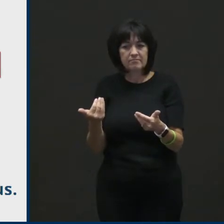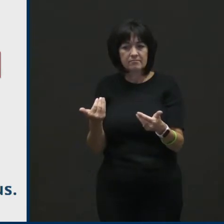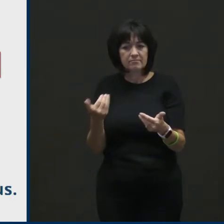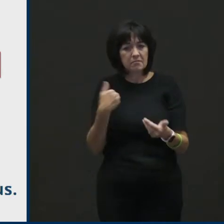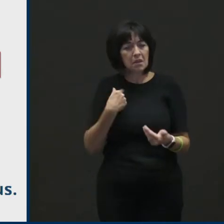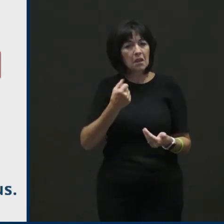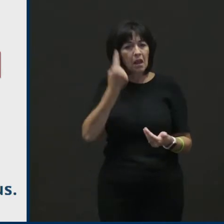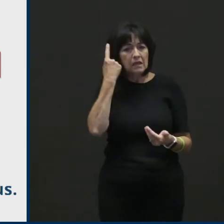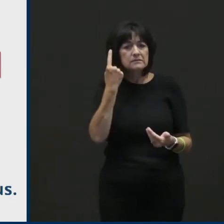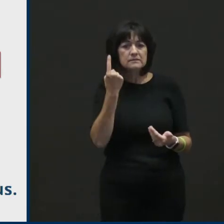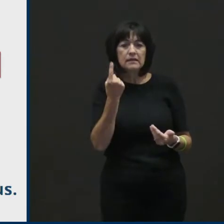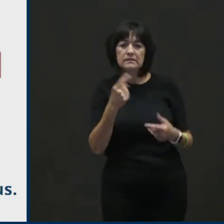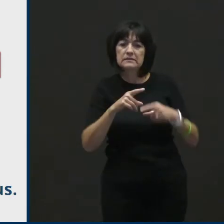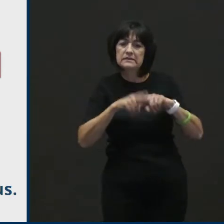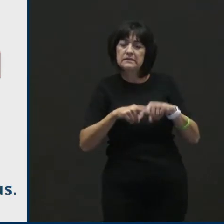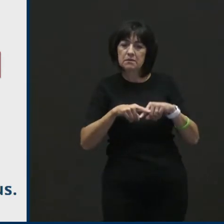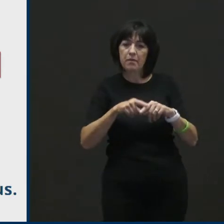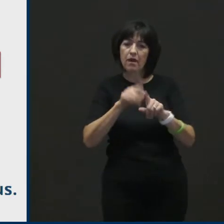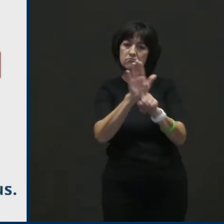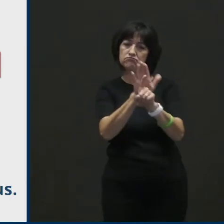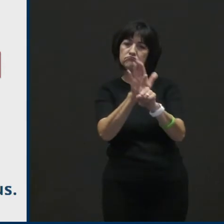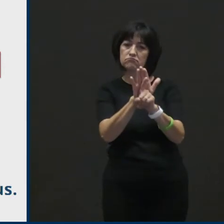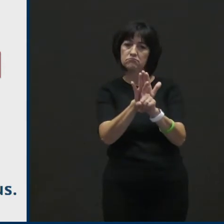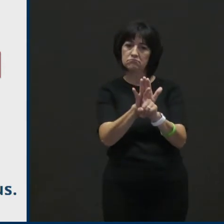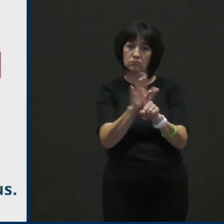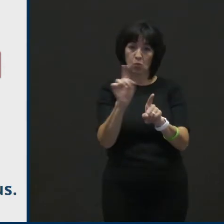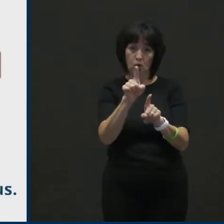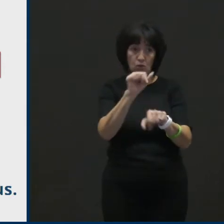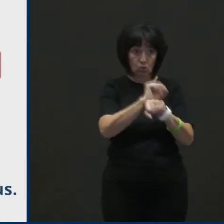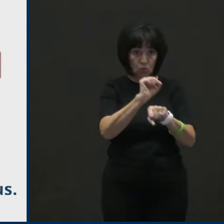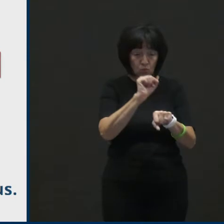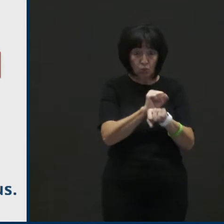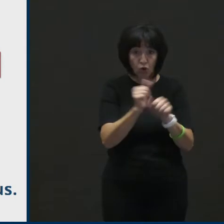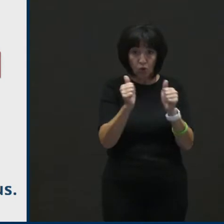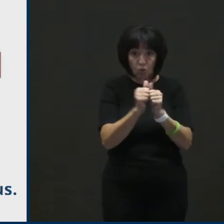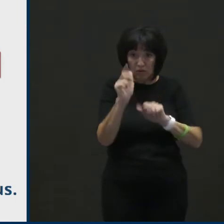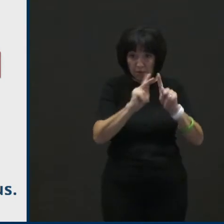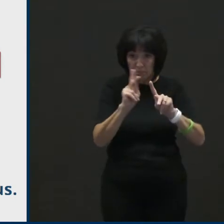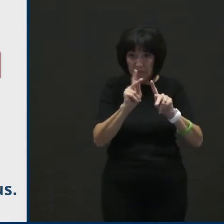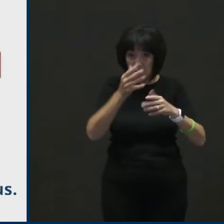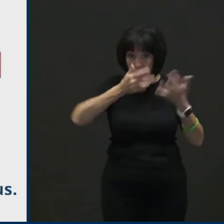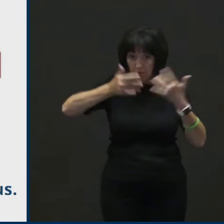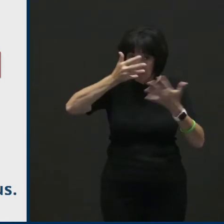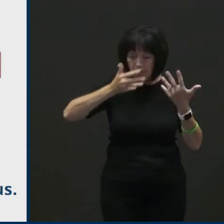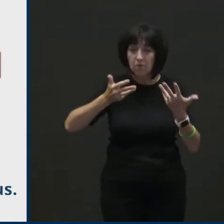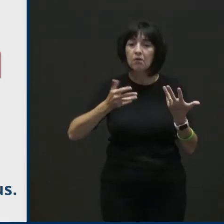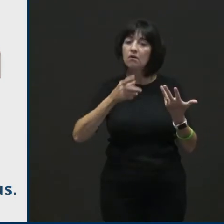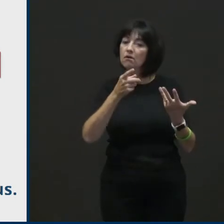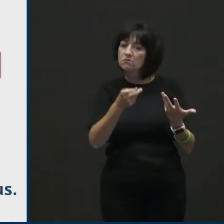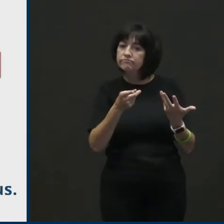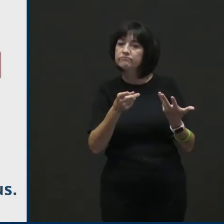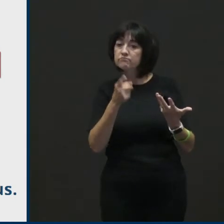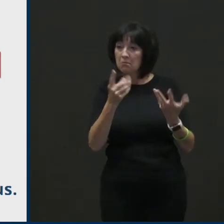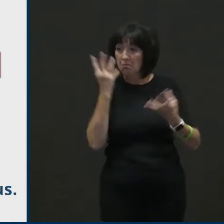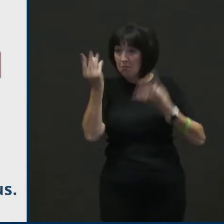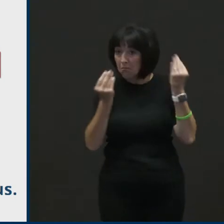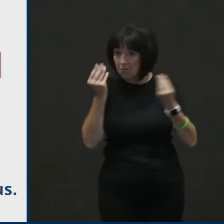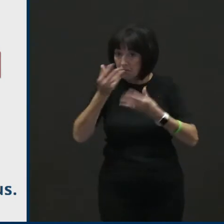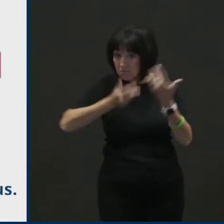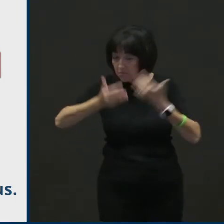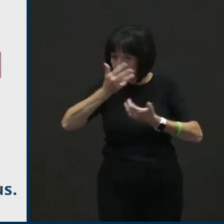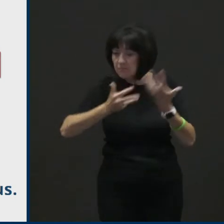you work, who you come in contact with, all those factors. But you should want to know what your